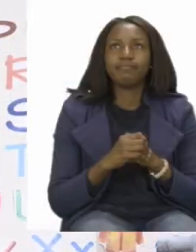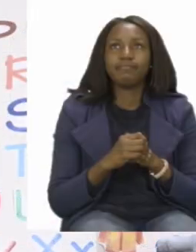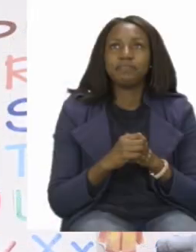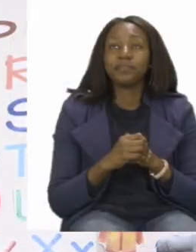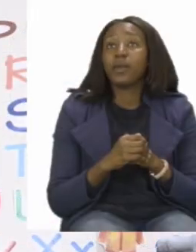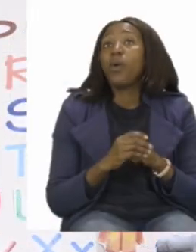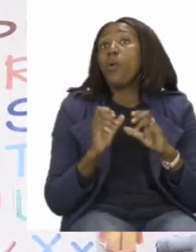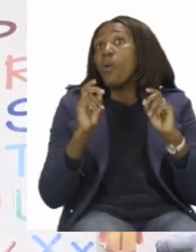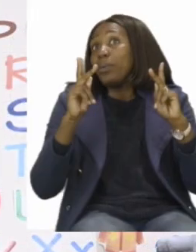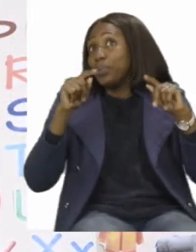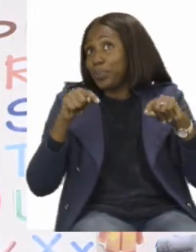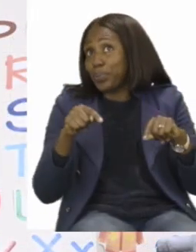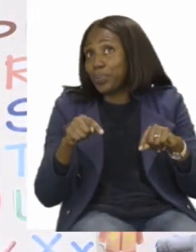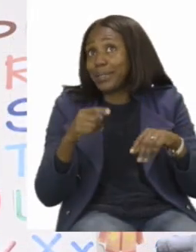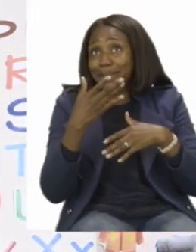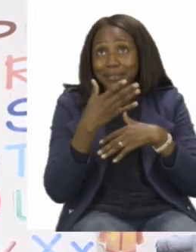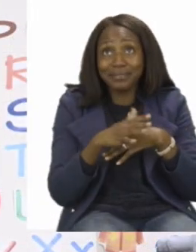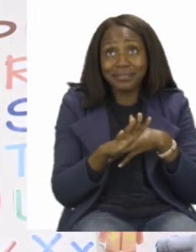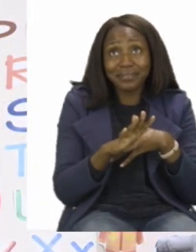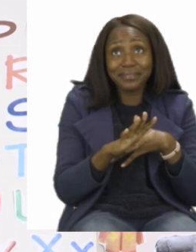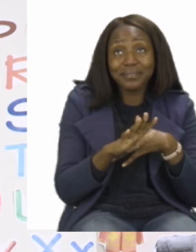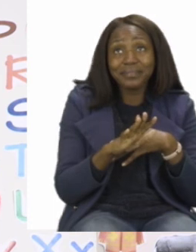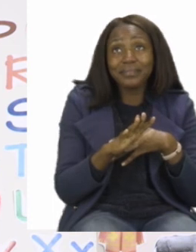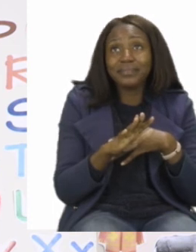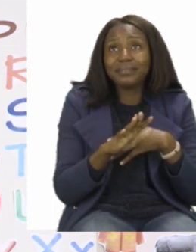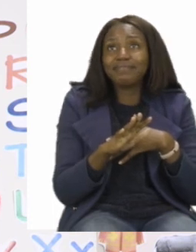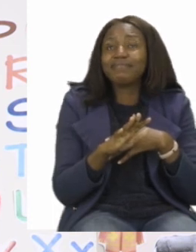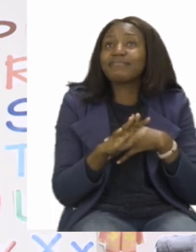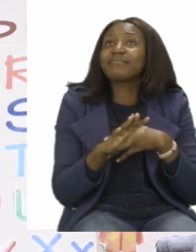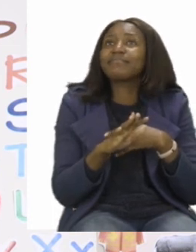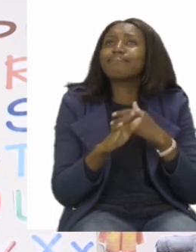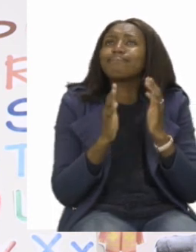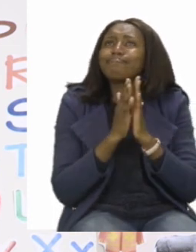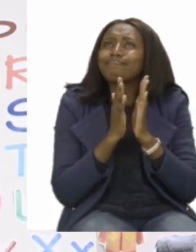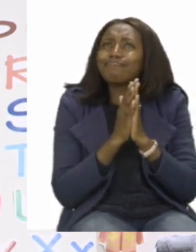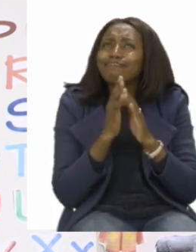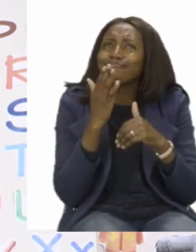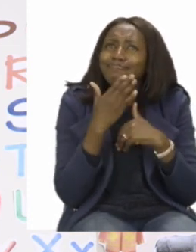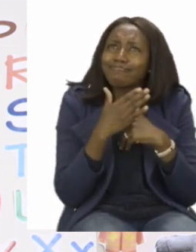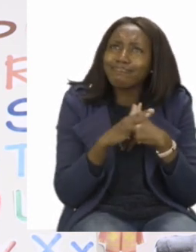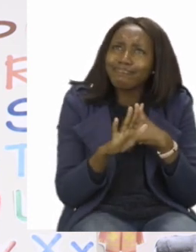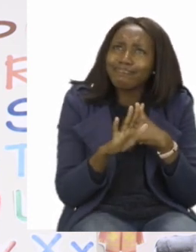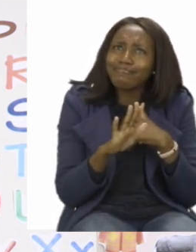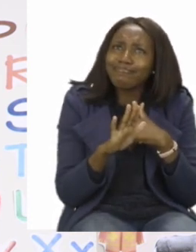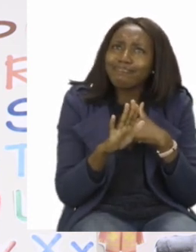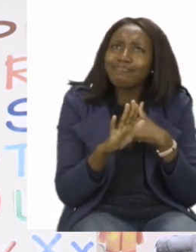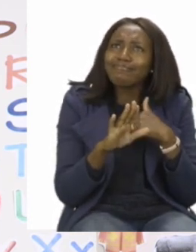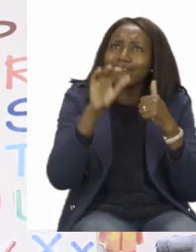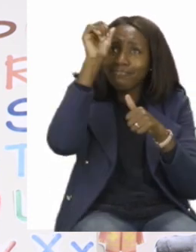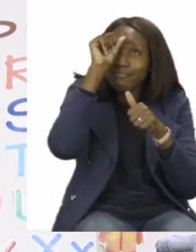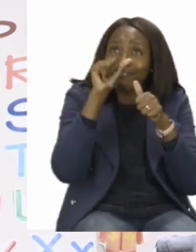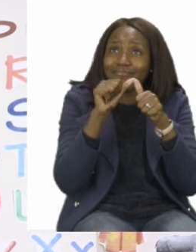We have come to the end of our lesson today. Now, before we go home, before we end off, remember, boys